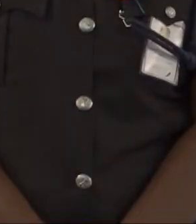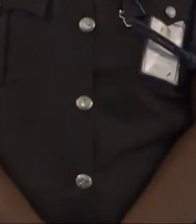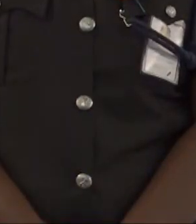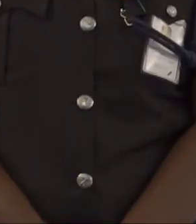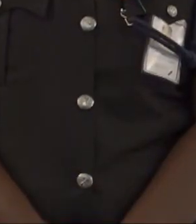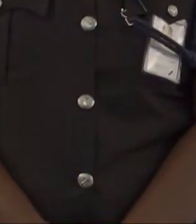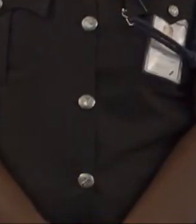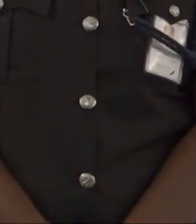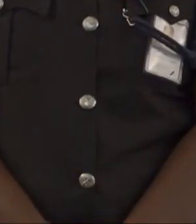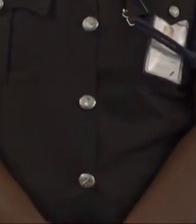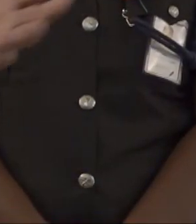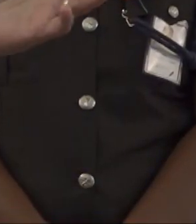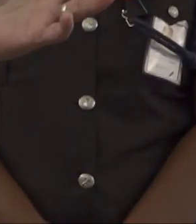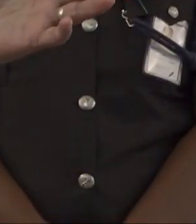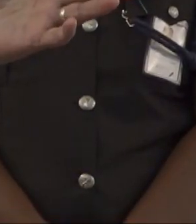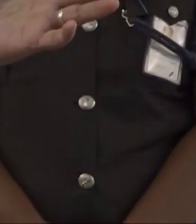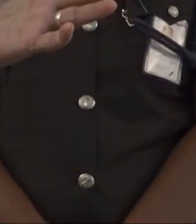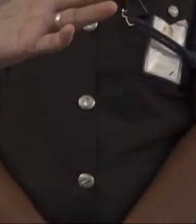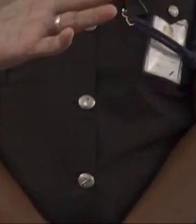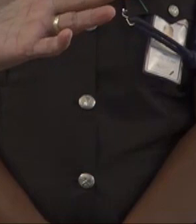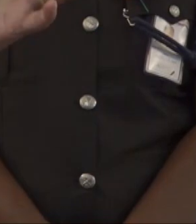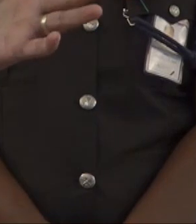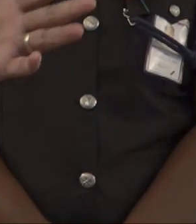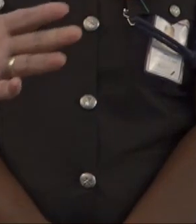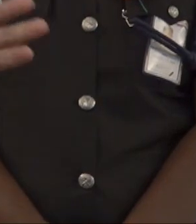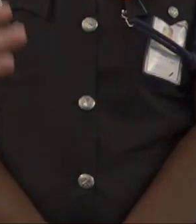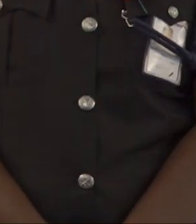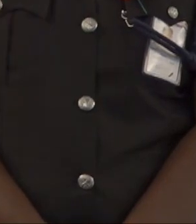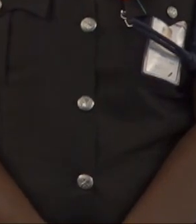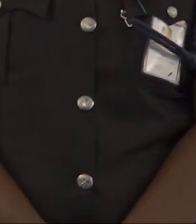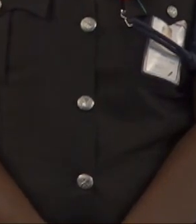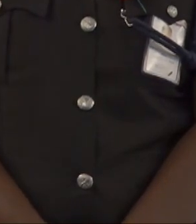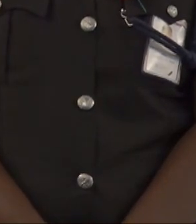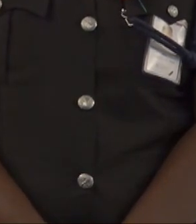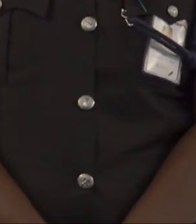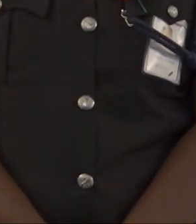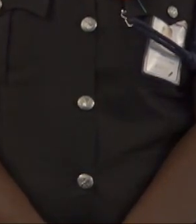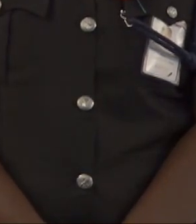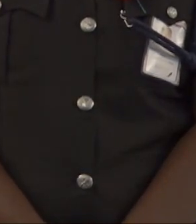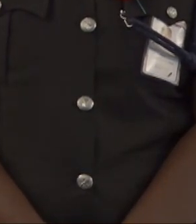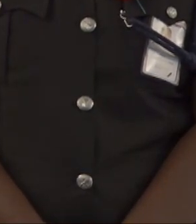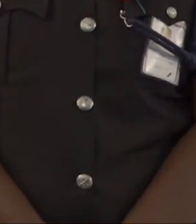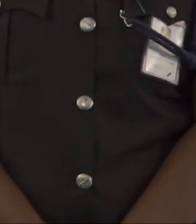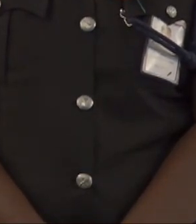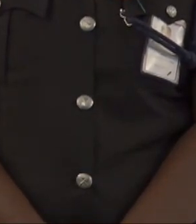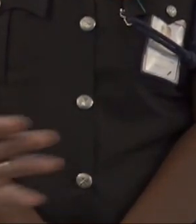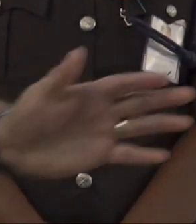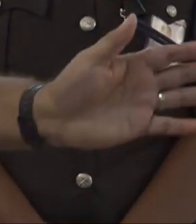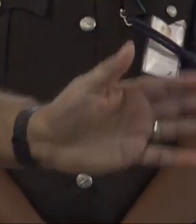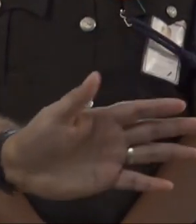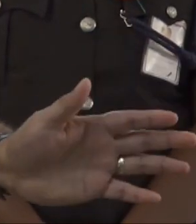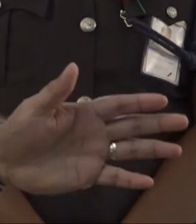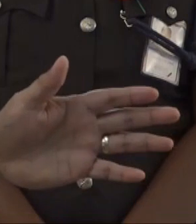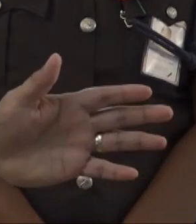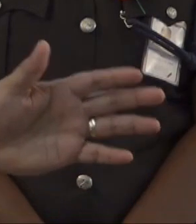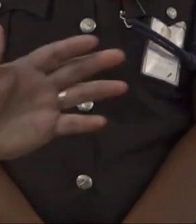My fellow Fijians, we named this National Vaccine Lottery the Win Together Sweepstakes, because if your name is